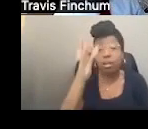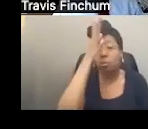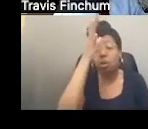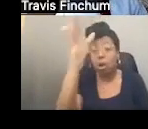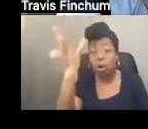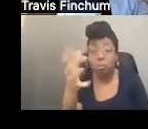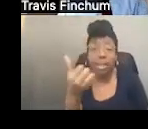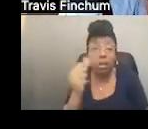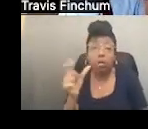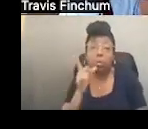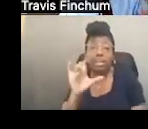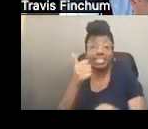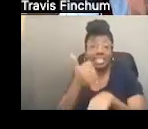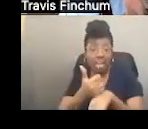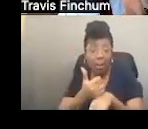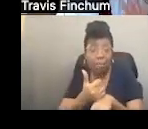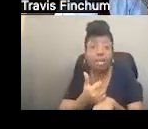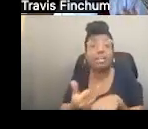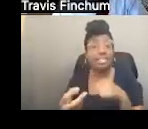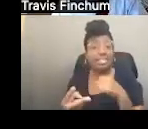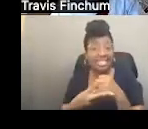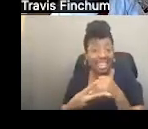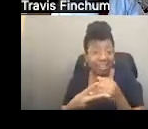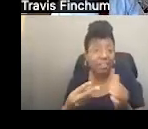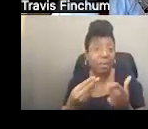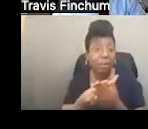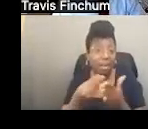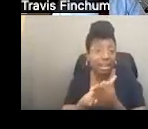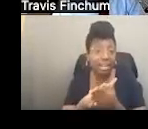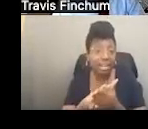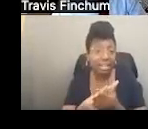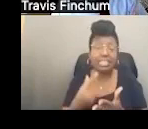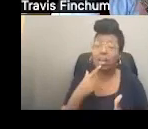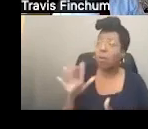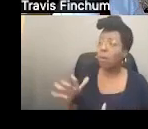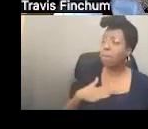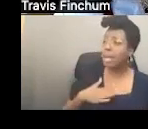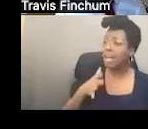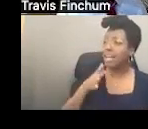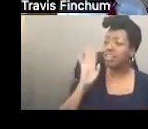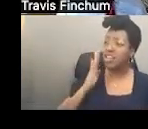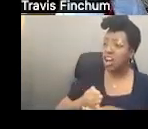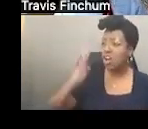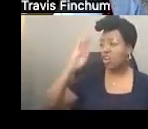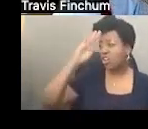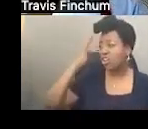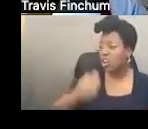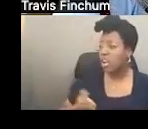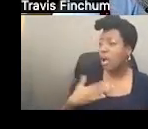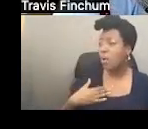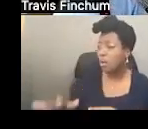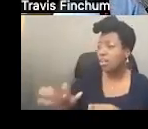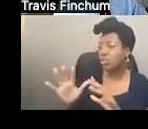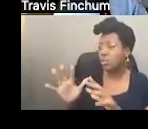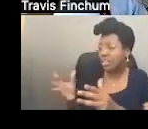set up some money and says, I want to leave some funds for this individual that can't manage or handle the money. Maybe they're